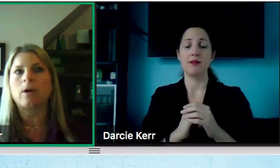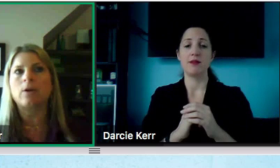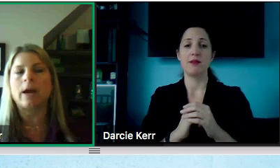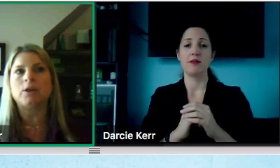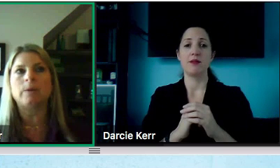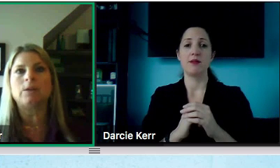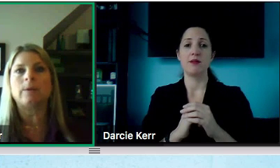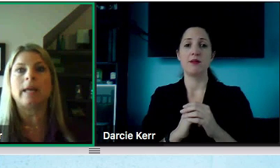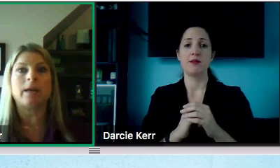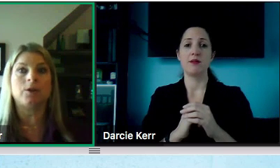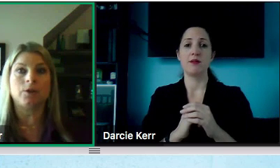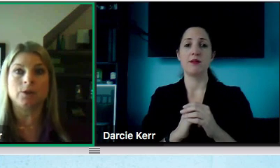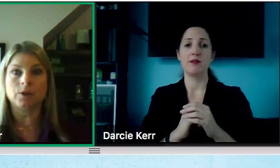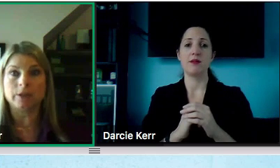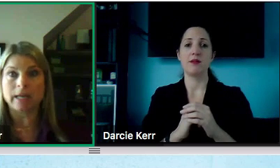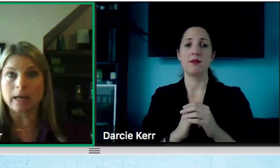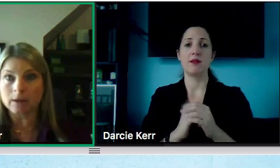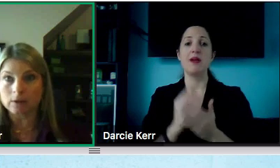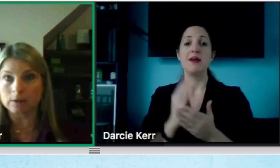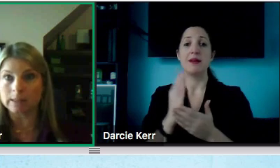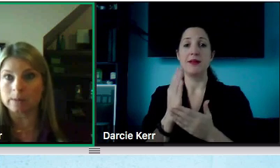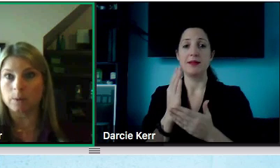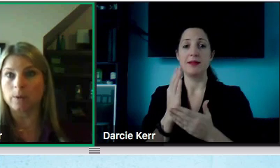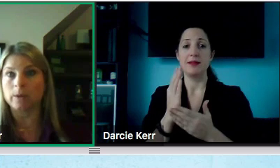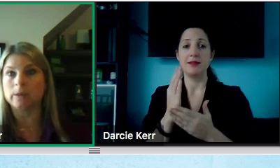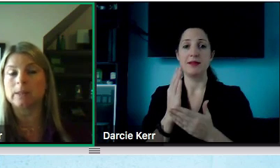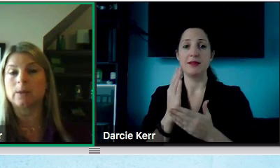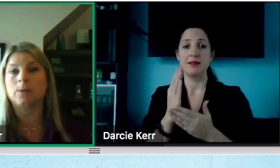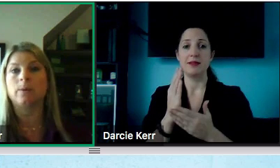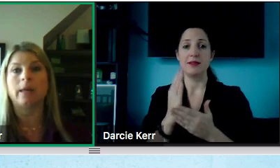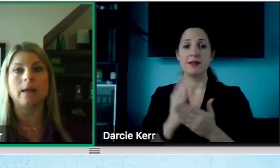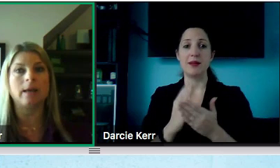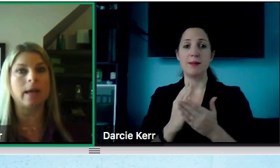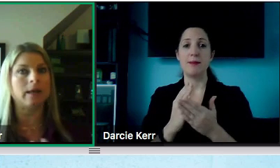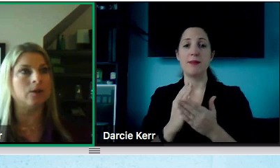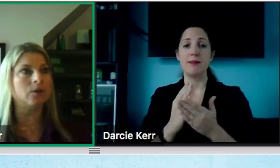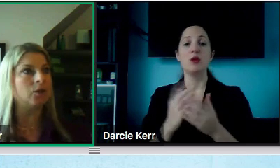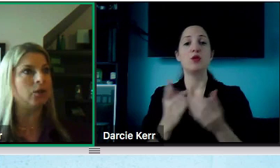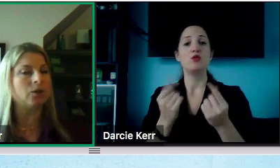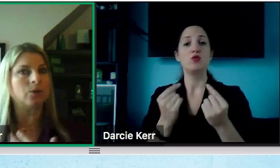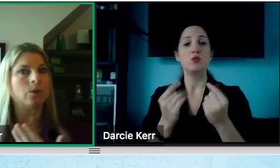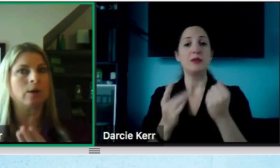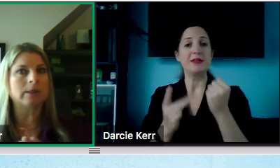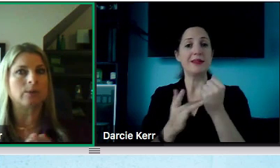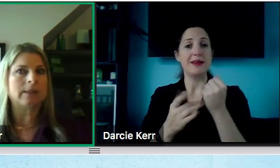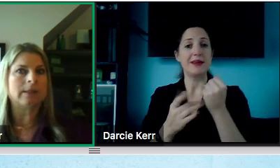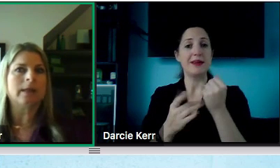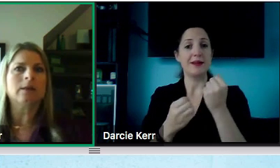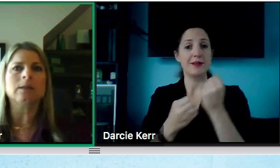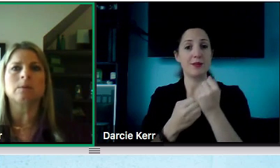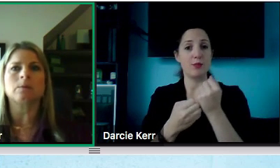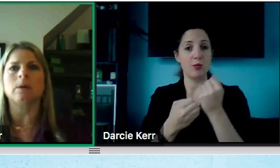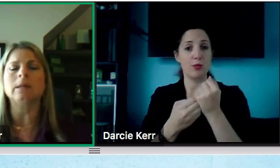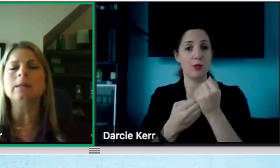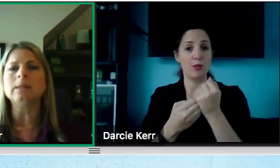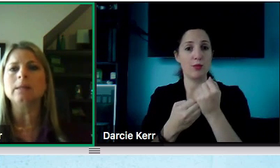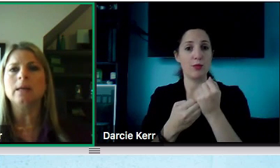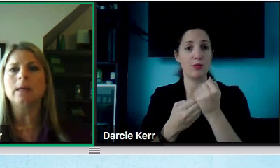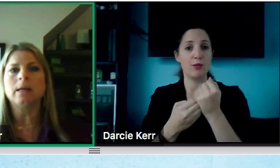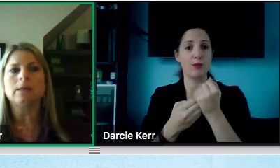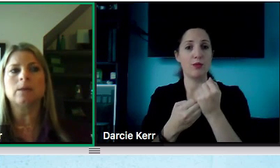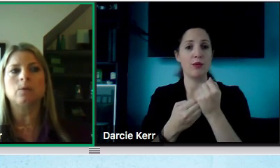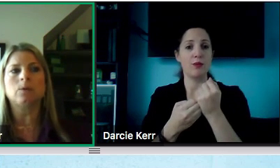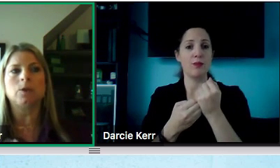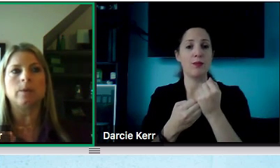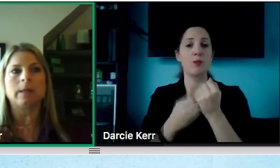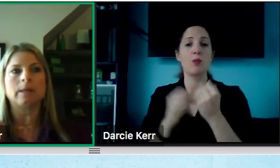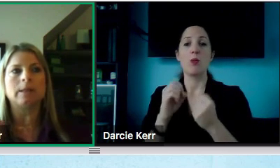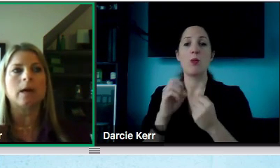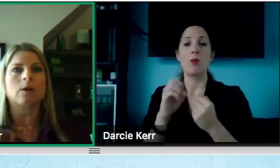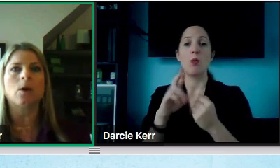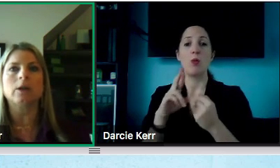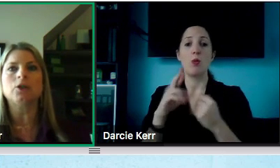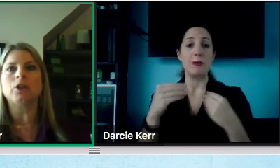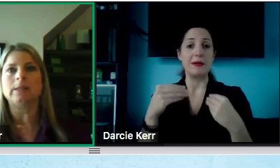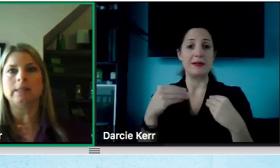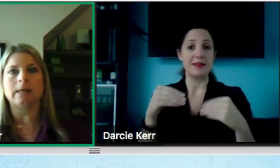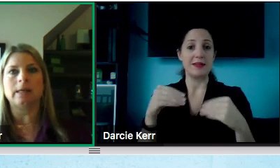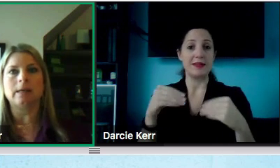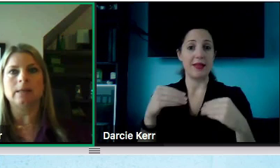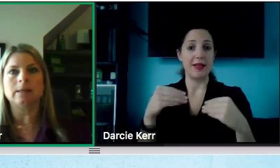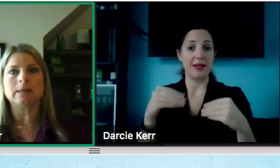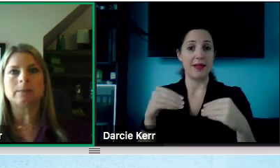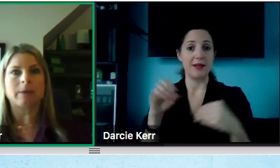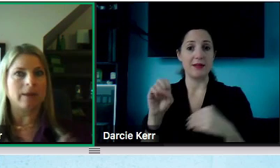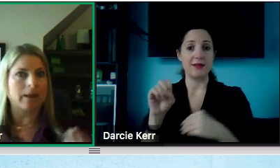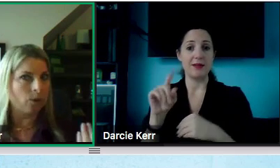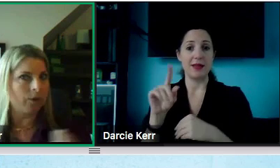our graduates doing end user technical support, so they can get into also sales roles, so doing